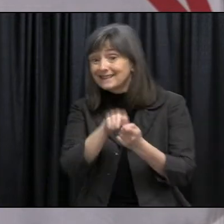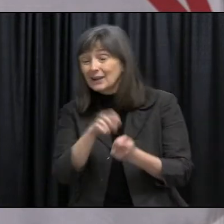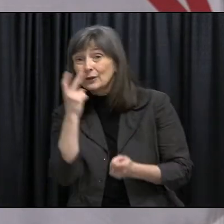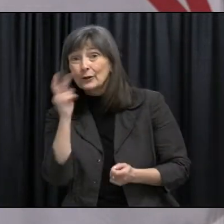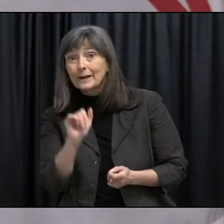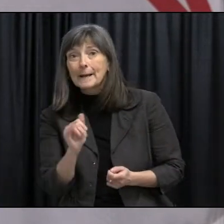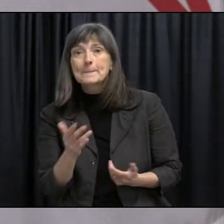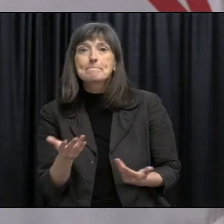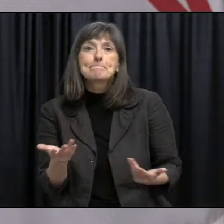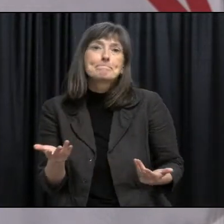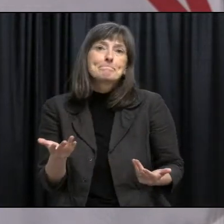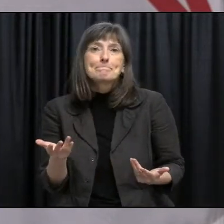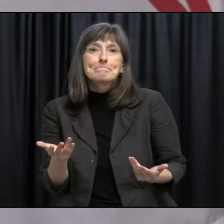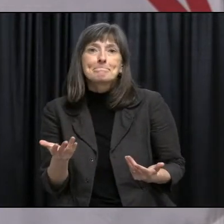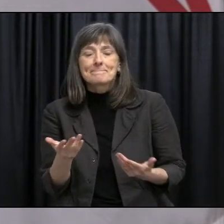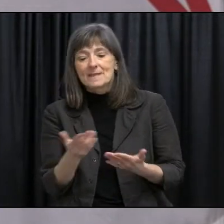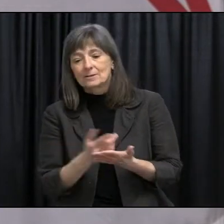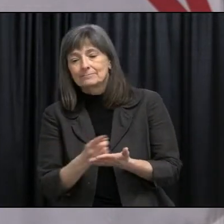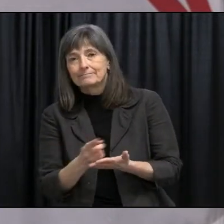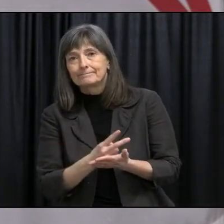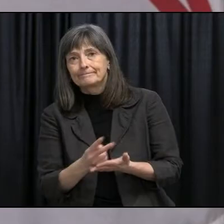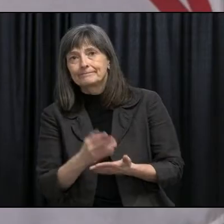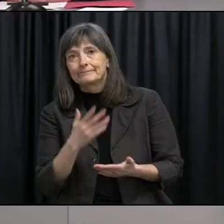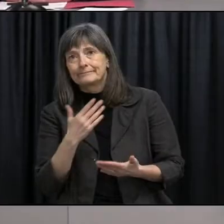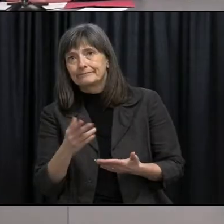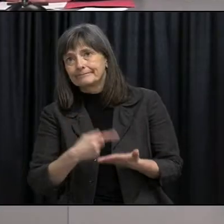over the next few days to weeks.